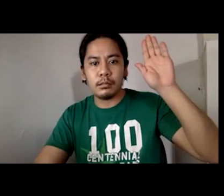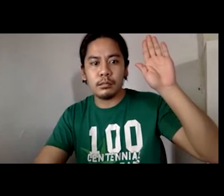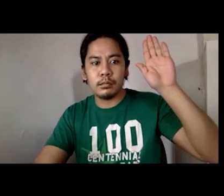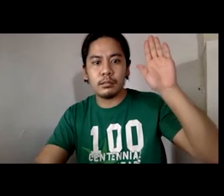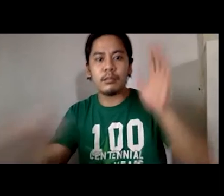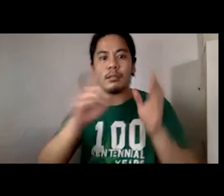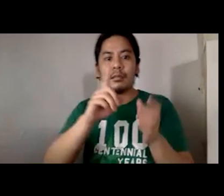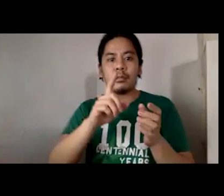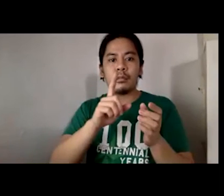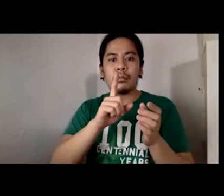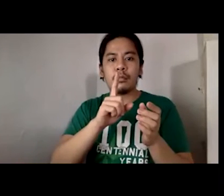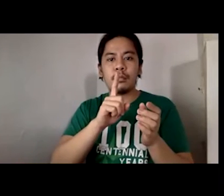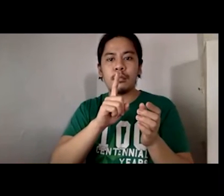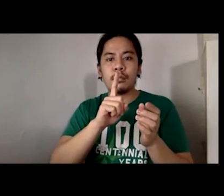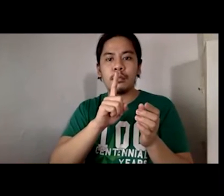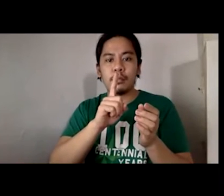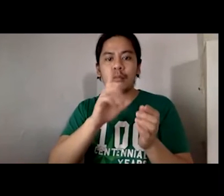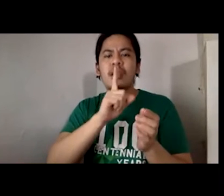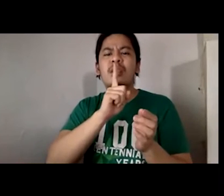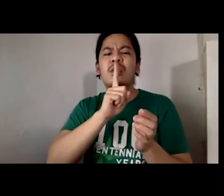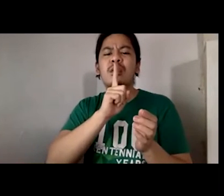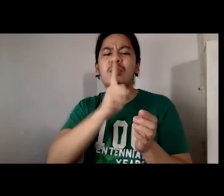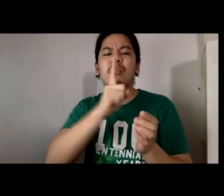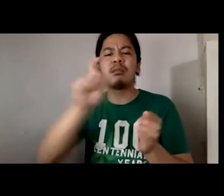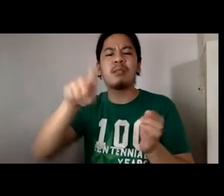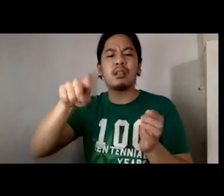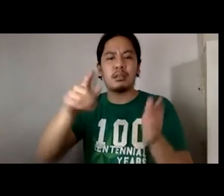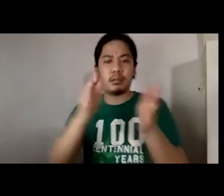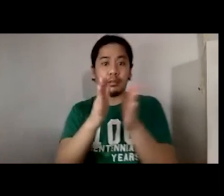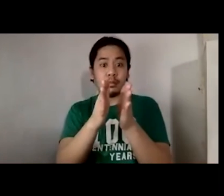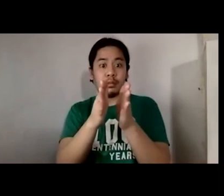Shock here. Mm-hmm. Okay.